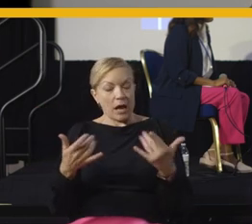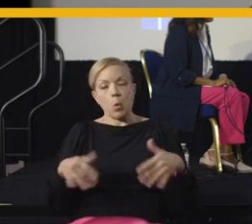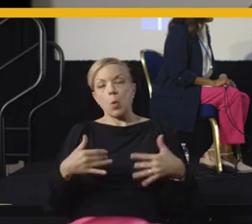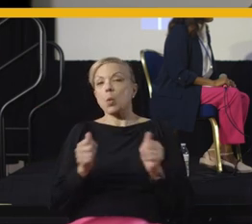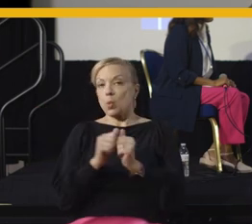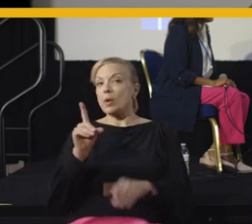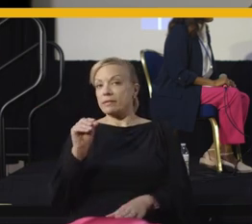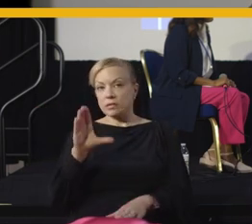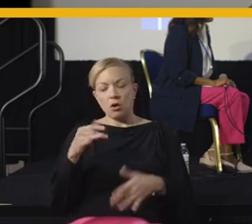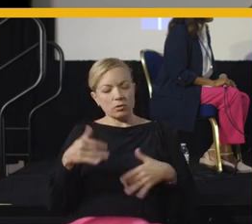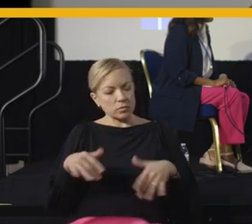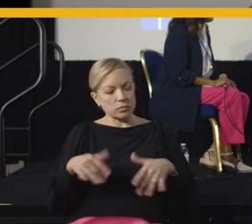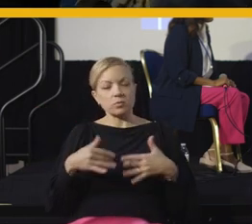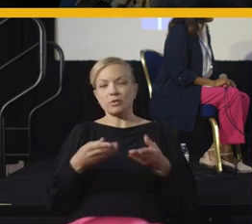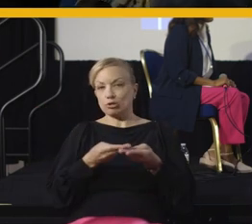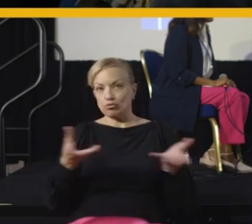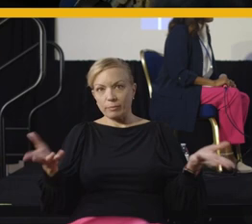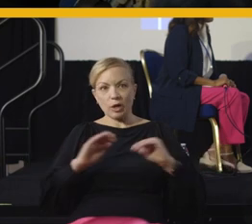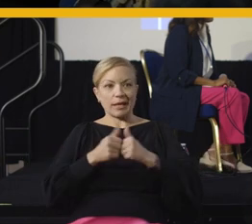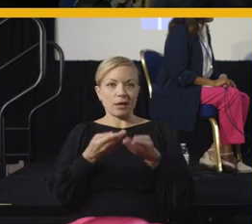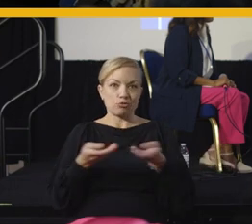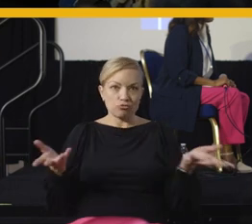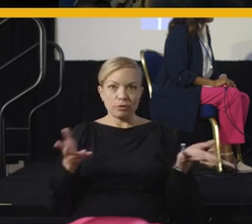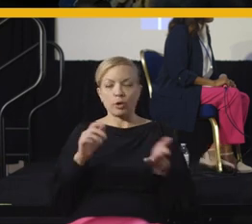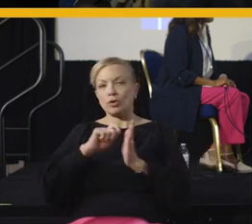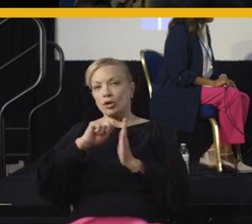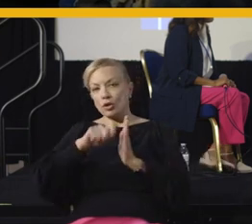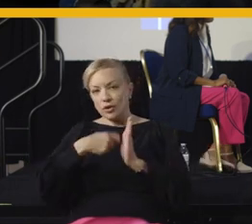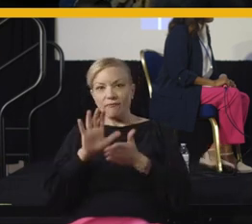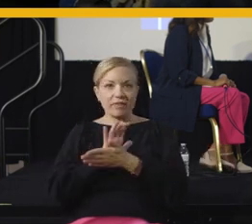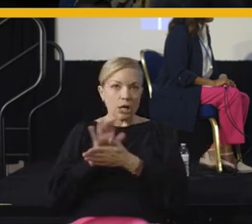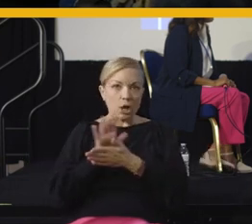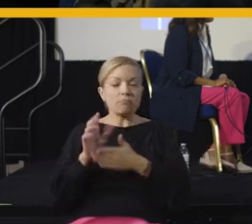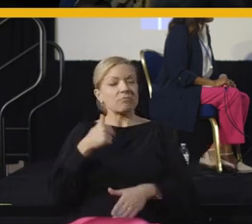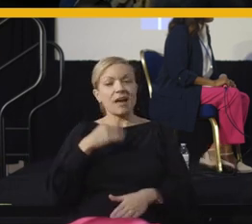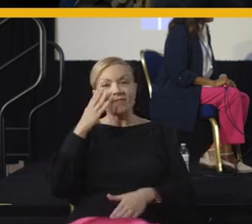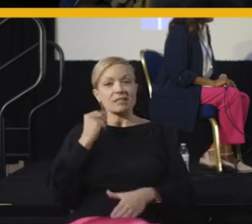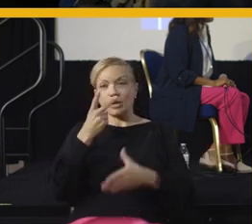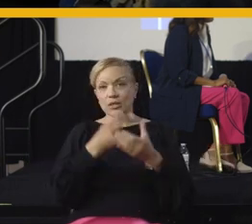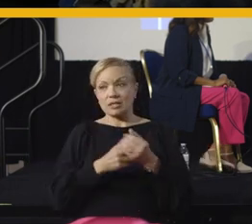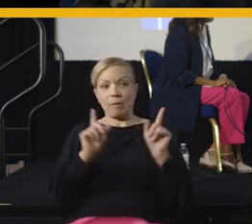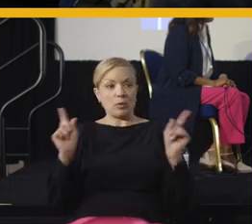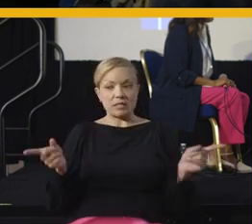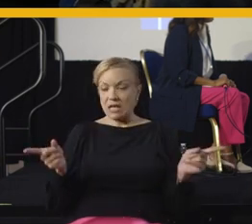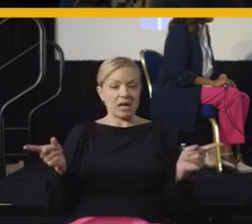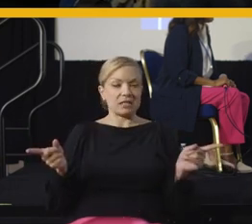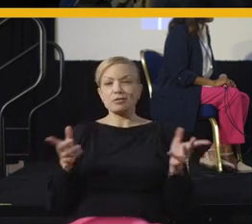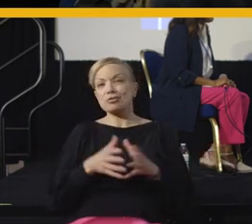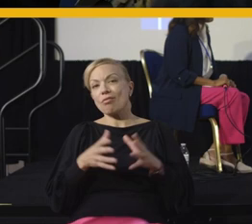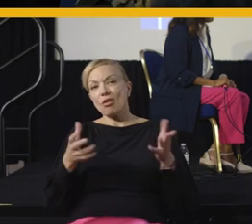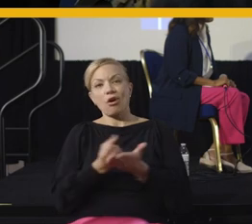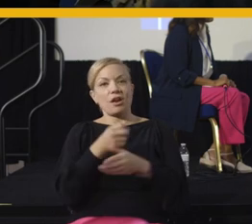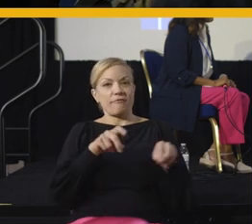with documentaries, in terms of distributing your films. And I've been on both sides, and there's just a lot of